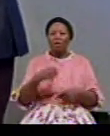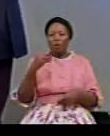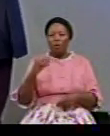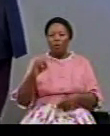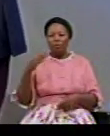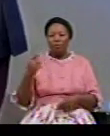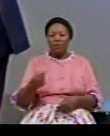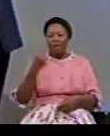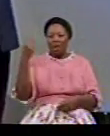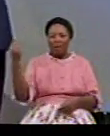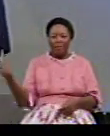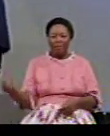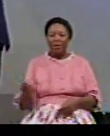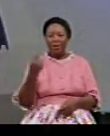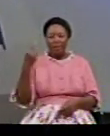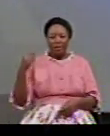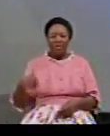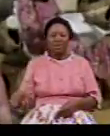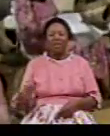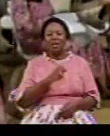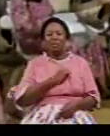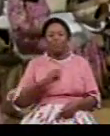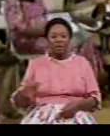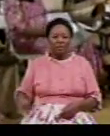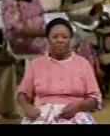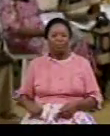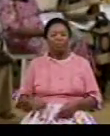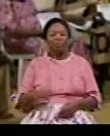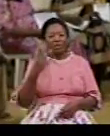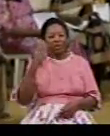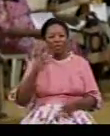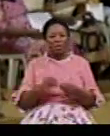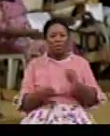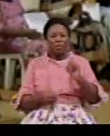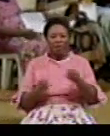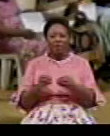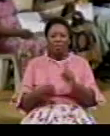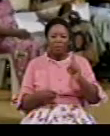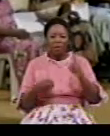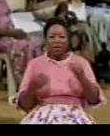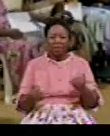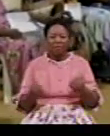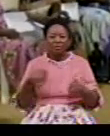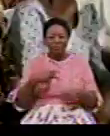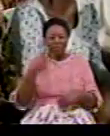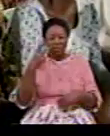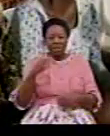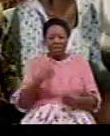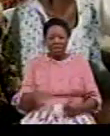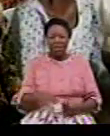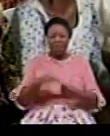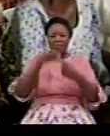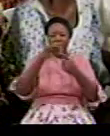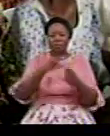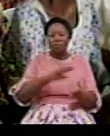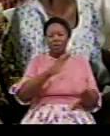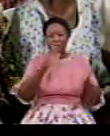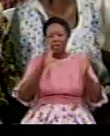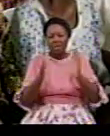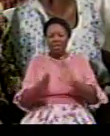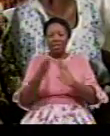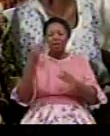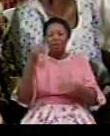comes to restore unto us. Restore unto me the joy of thy